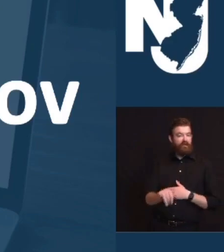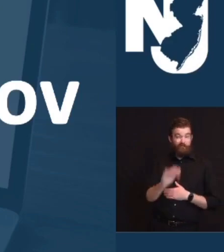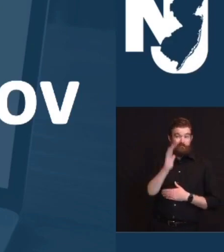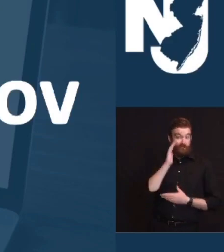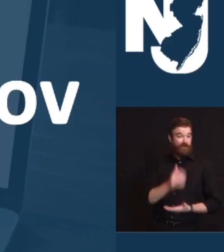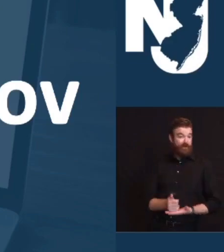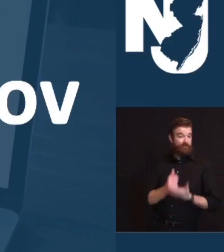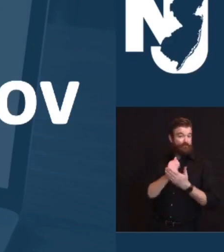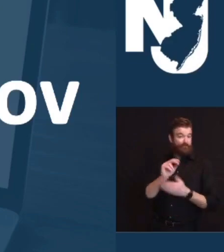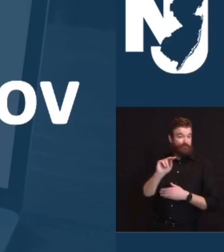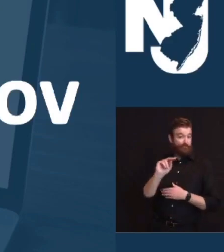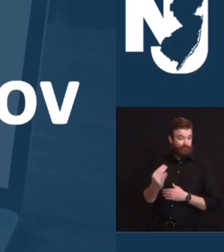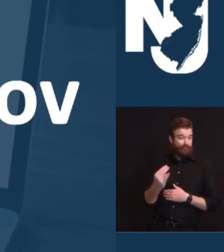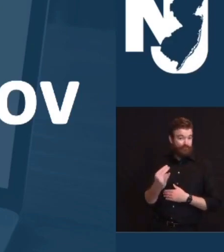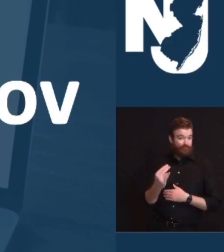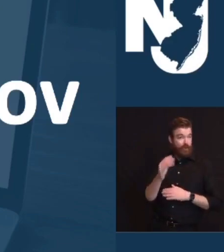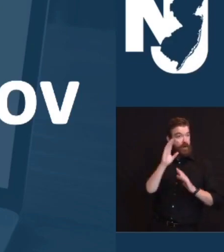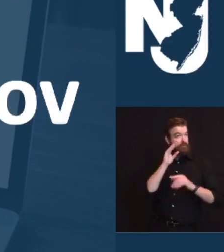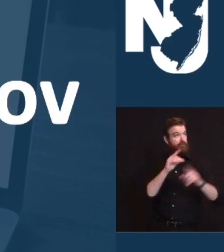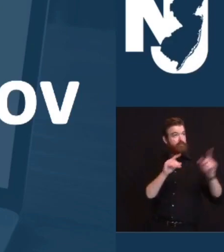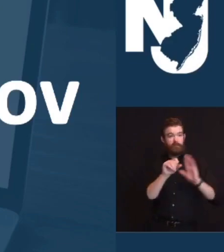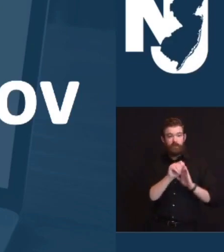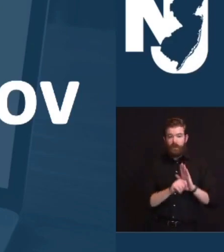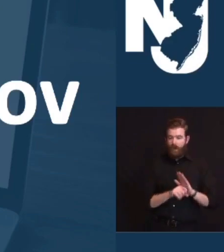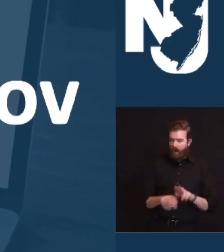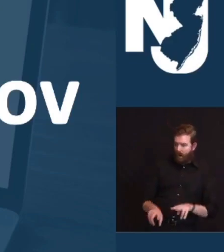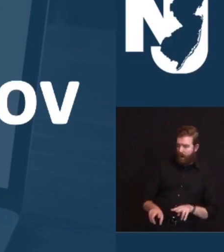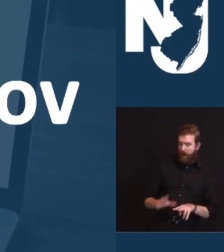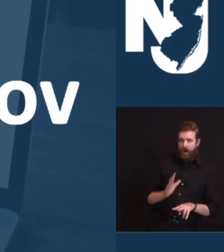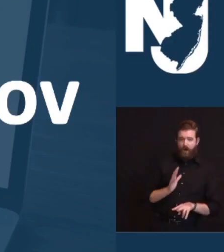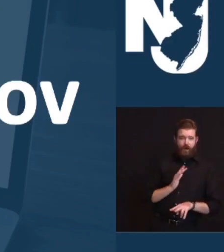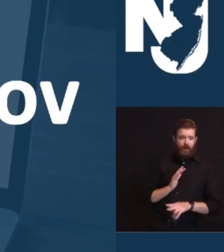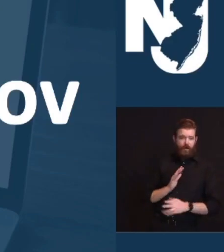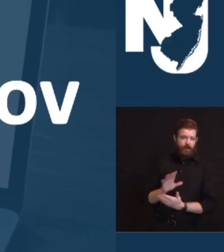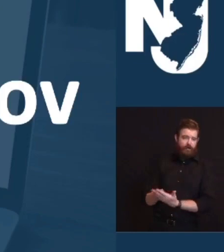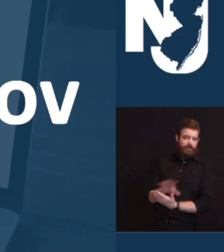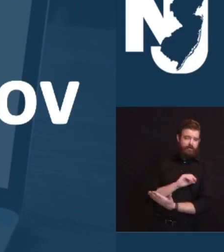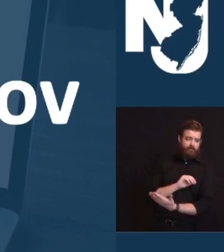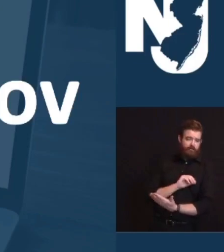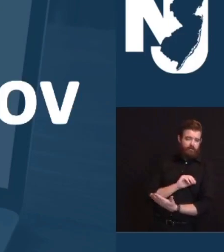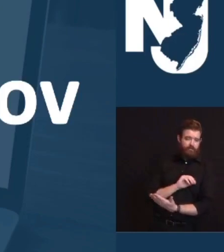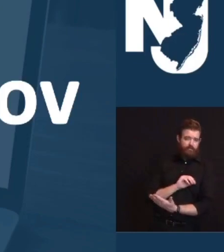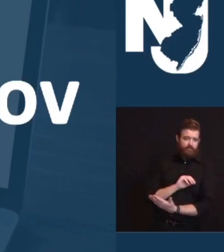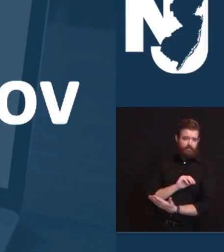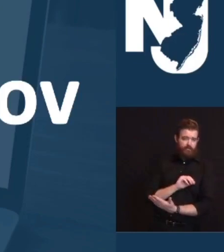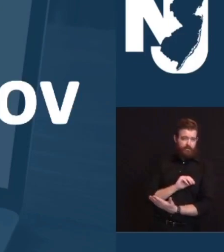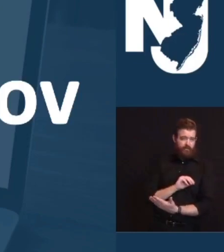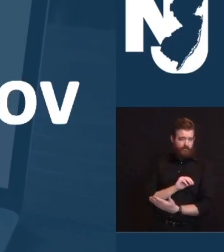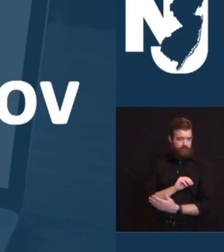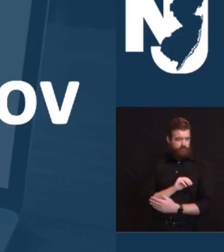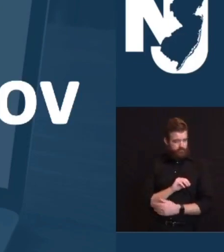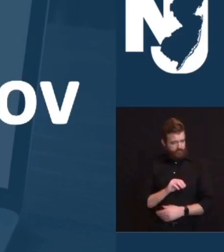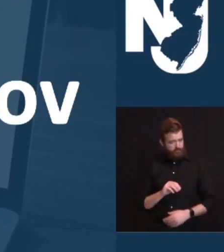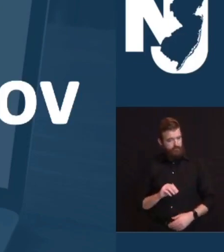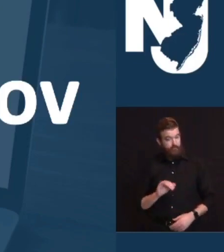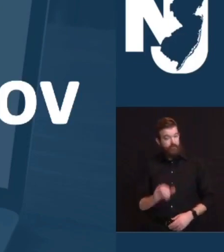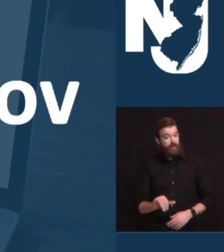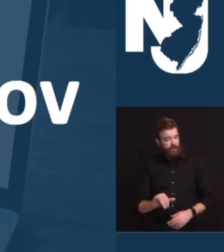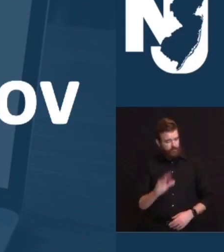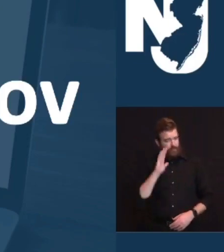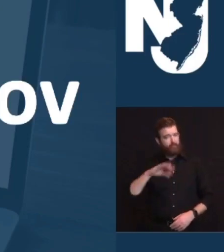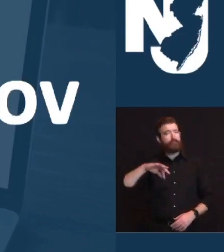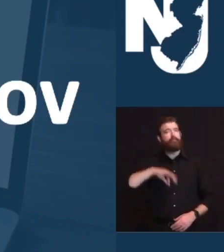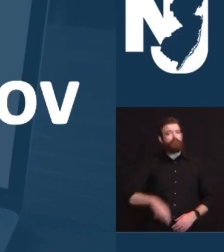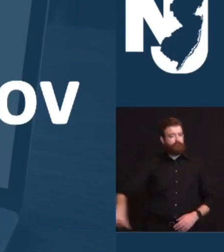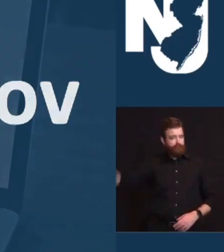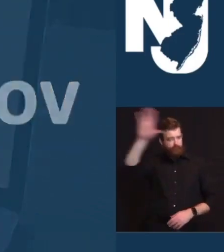willing, it can be a model for other states to follow, and the country can benefit from it as well. And finally for today, and this one